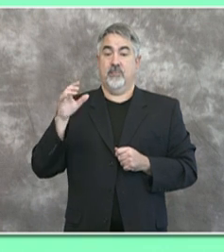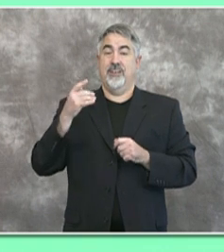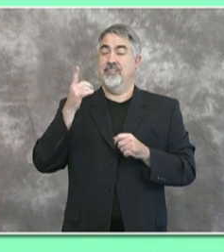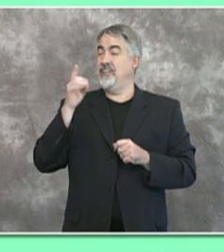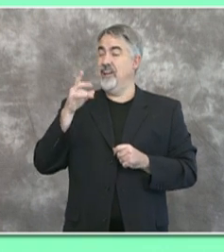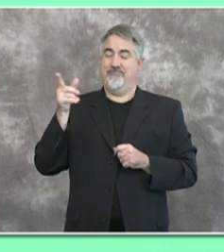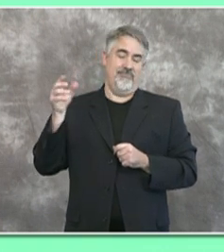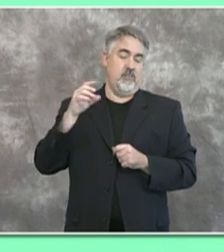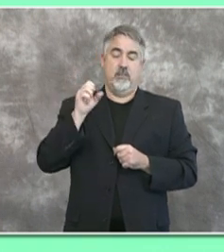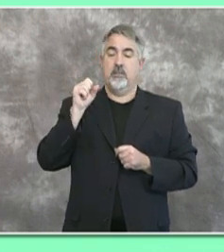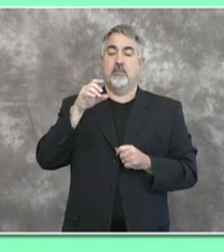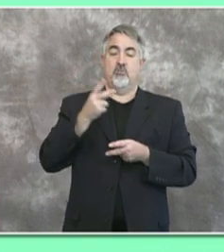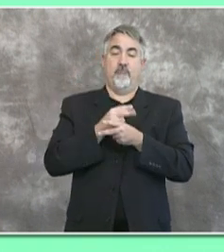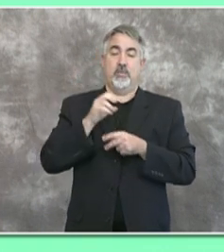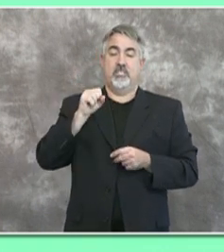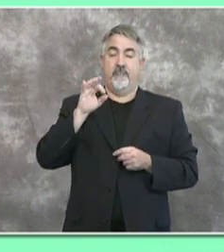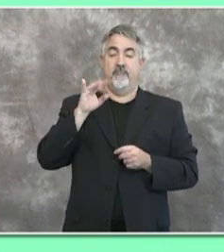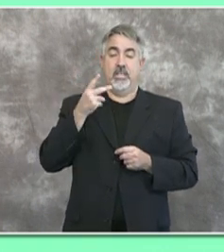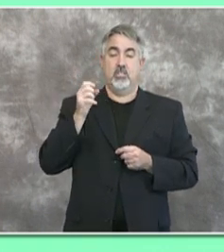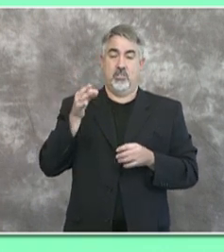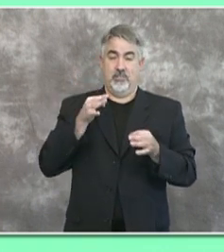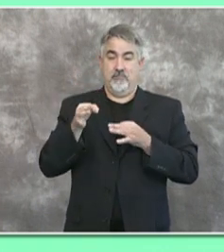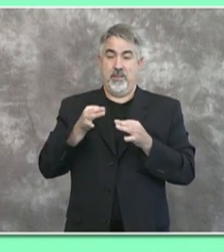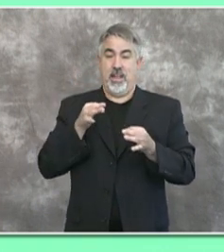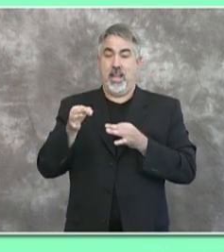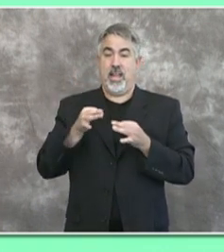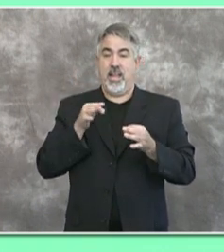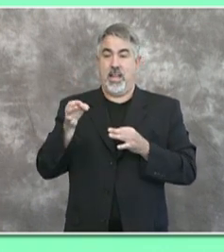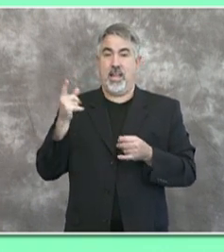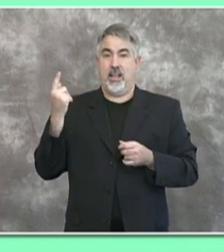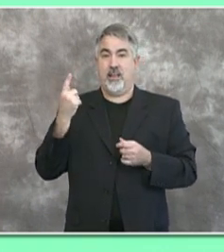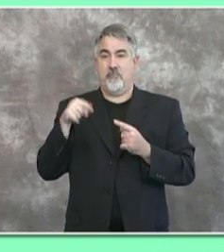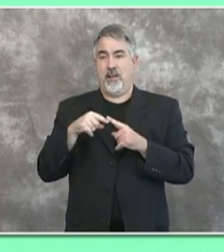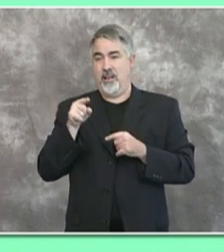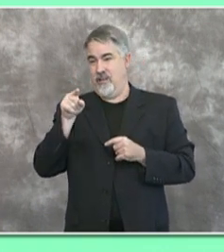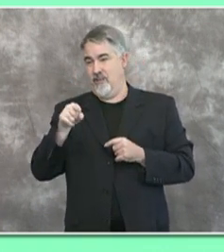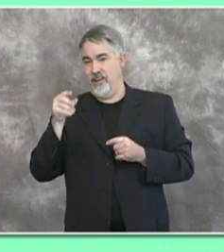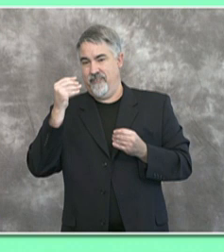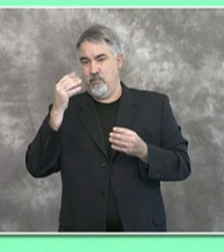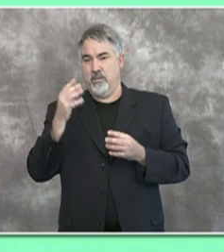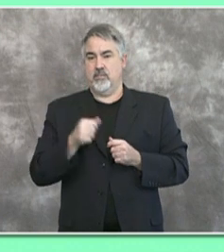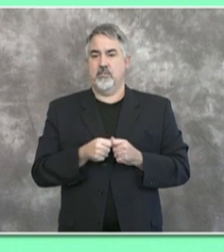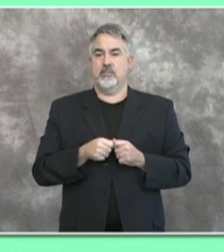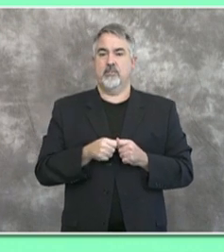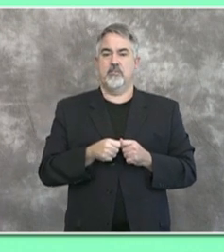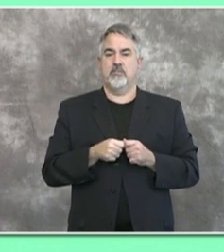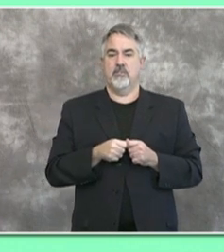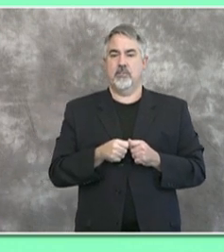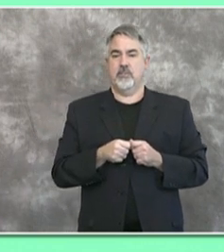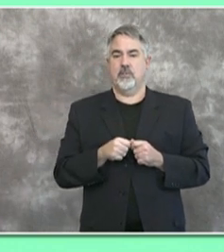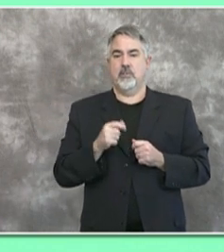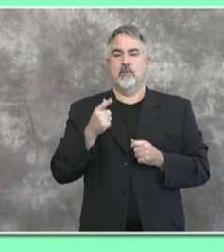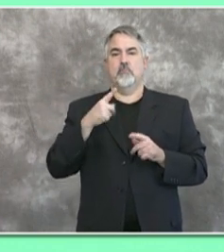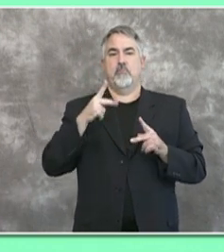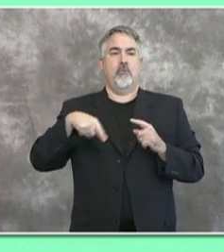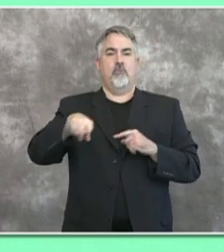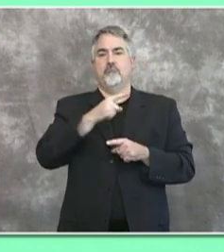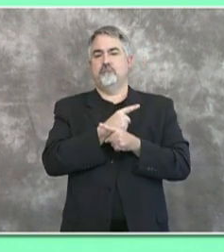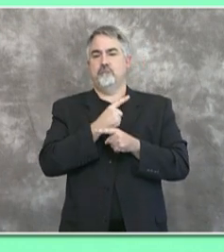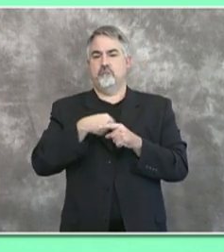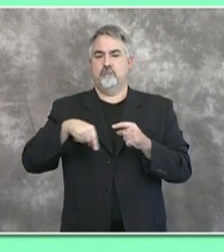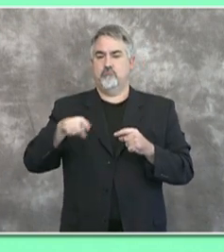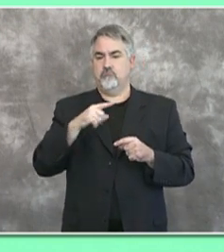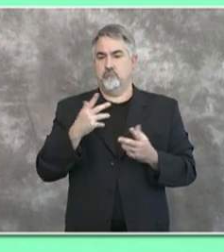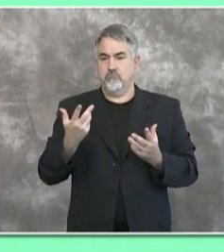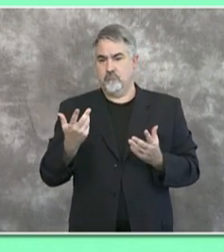fact, number one, we have a total civilian capacity of about 6,500 beds. And